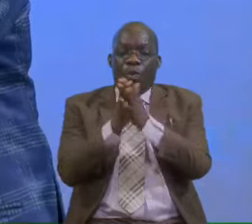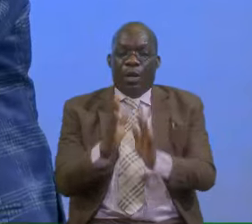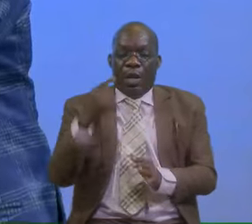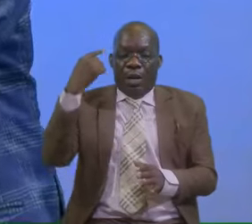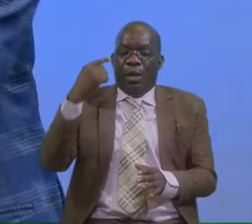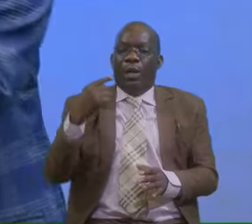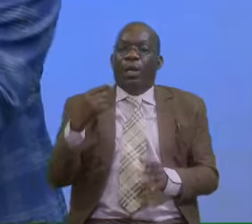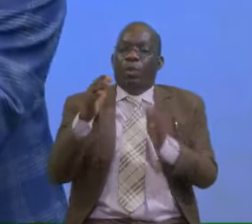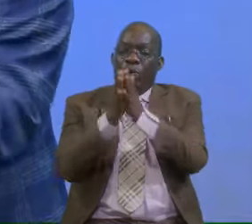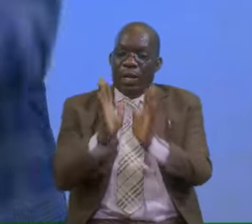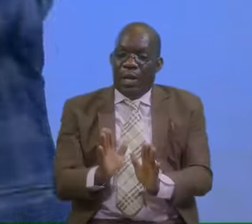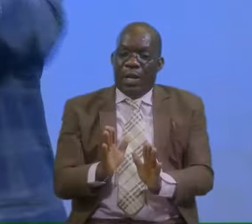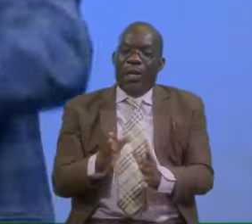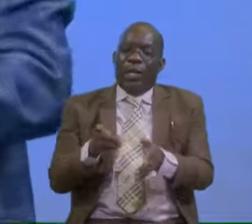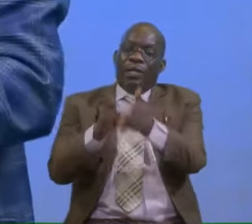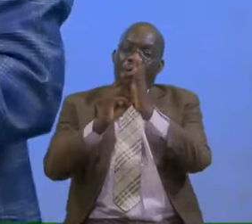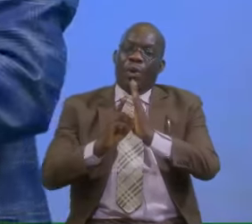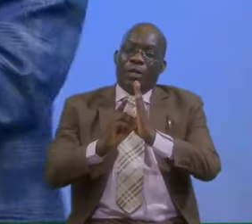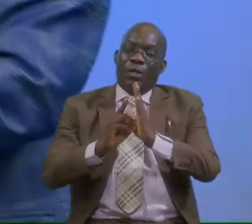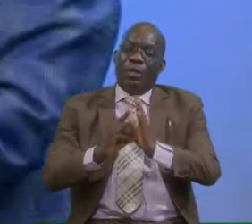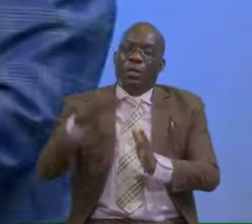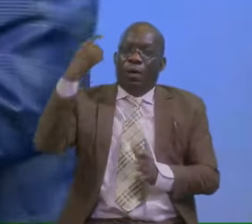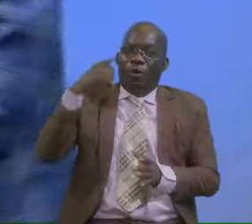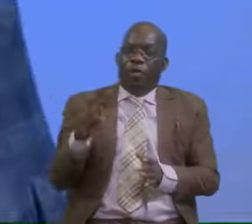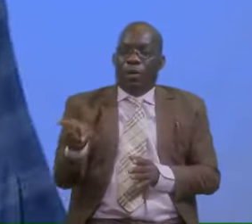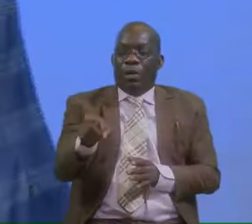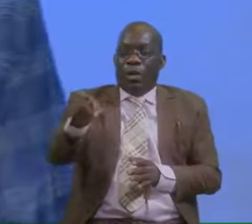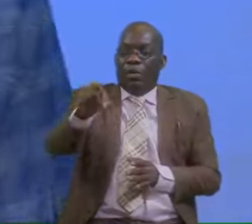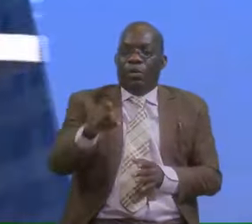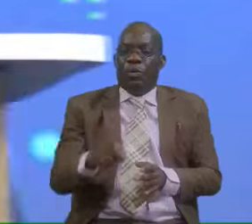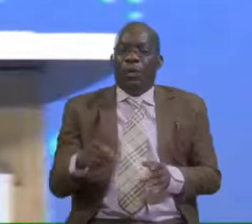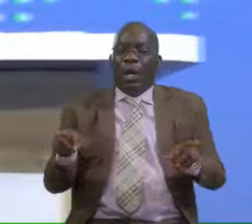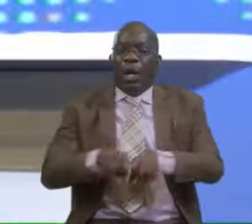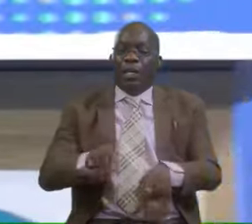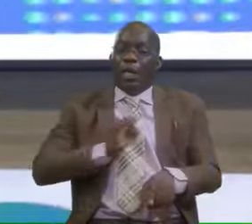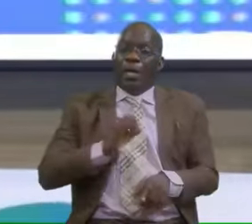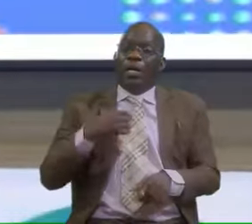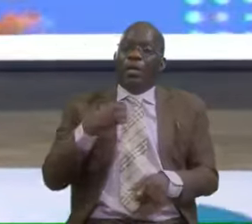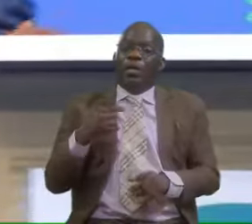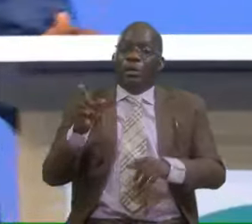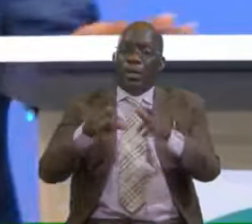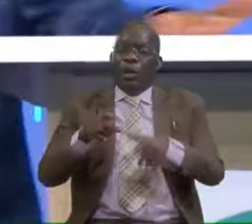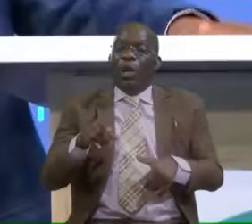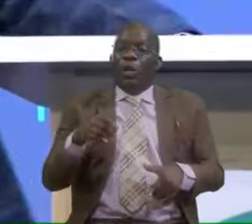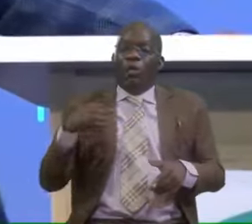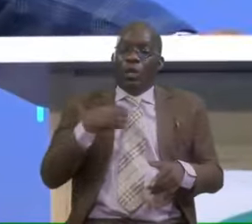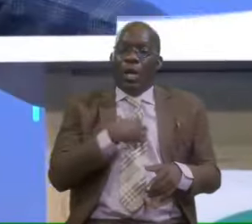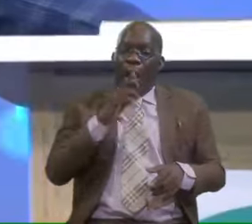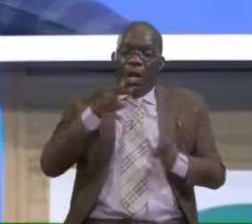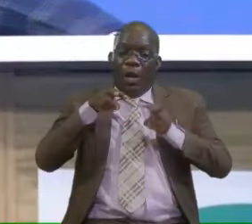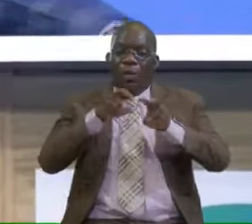prayer, demand for them. As I told you, we're looking at Jesus once